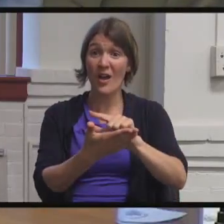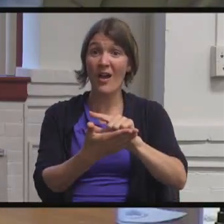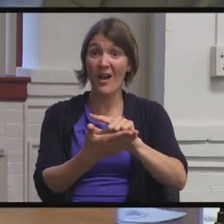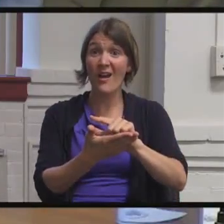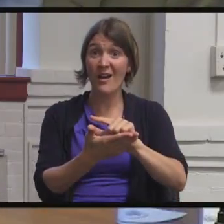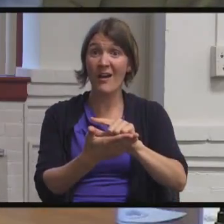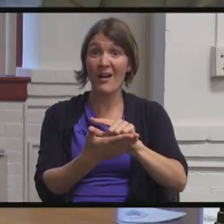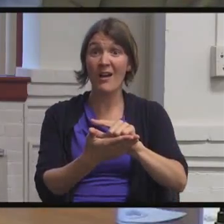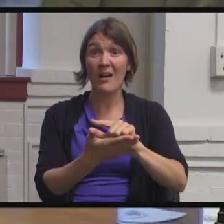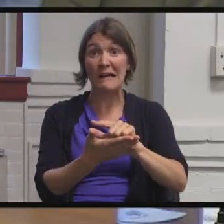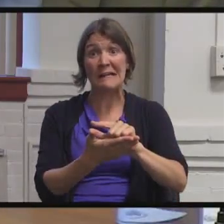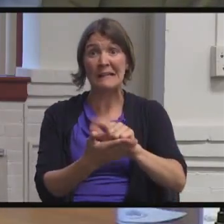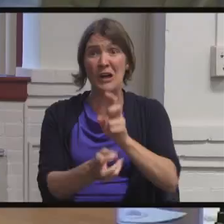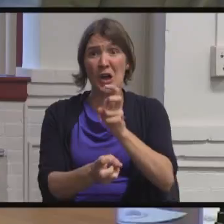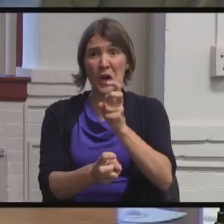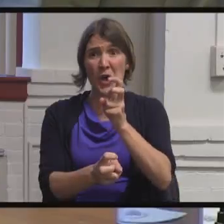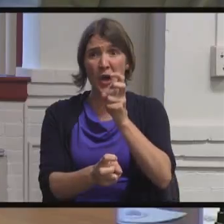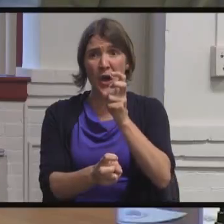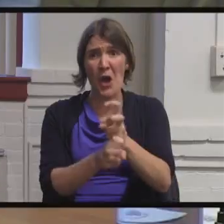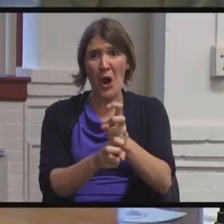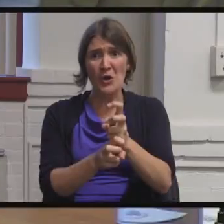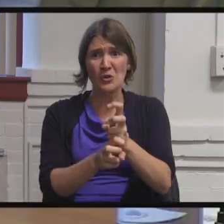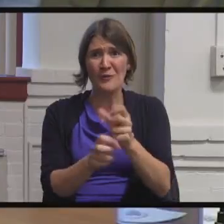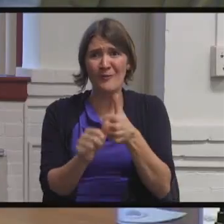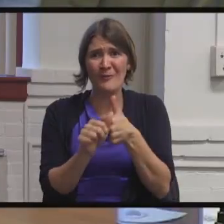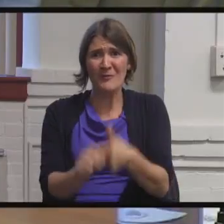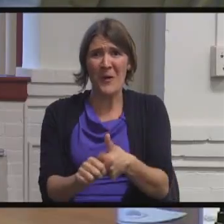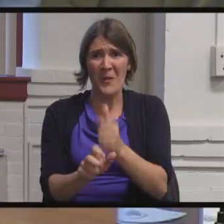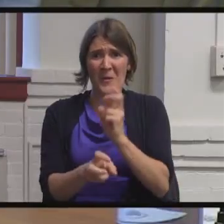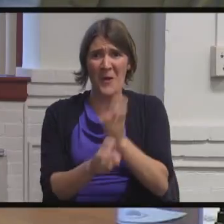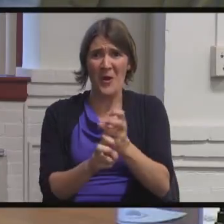can be very, very difficult for